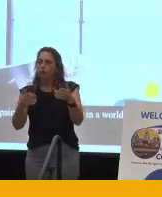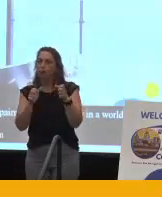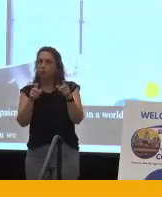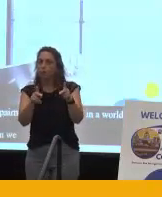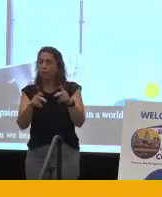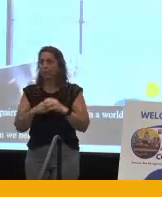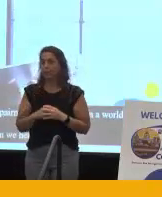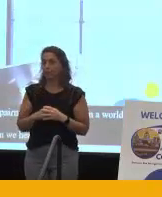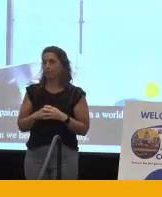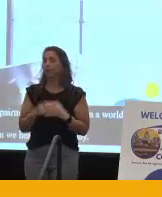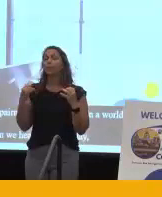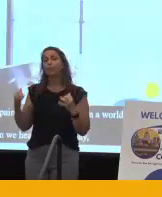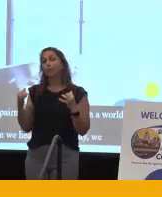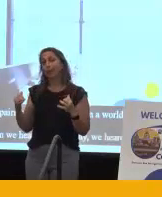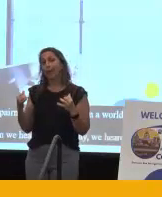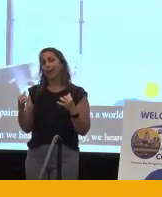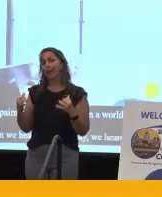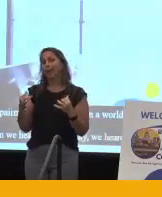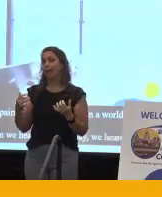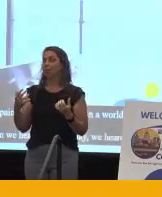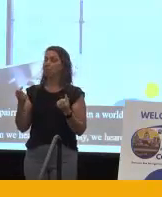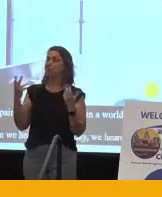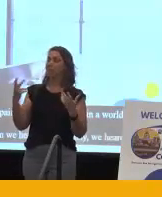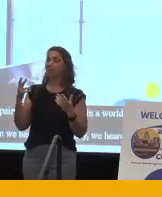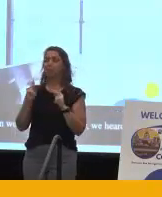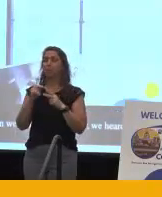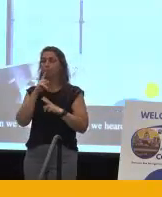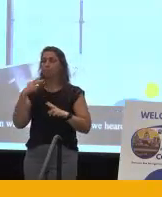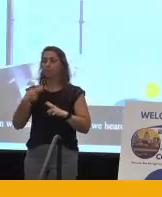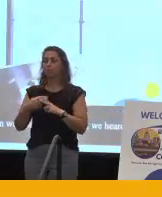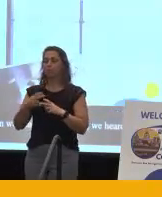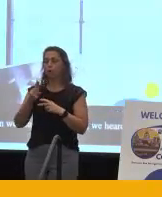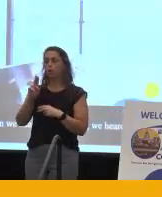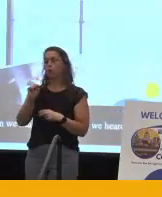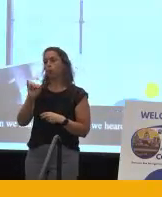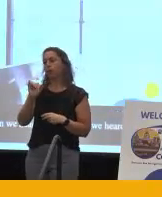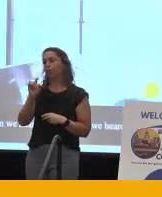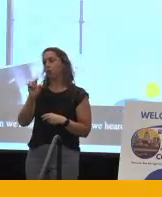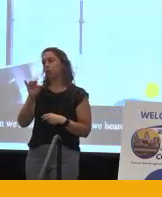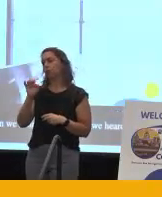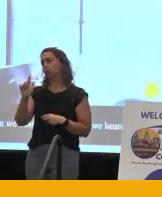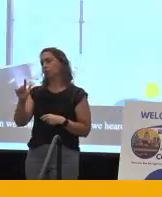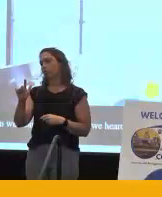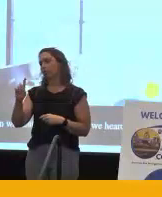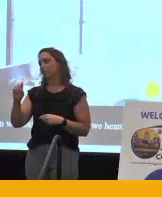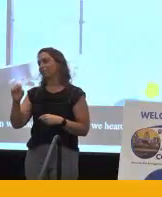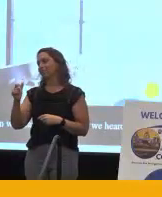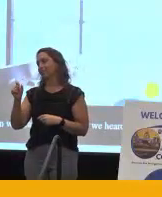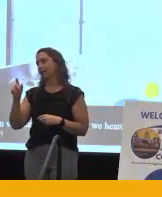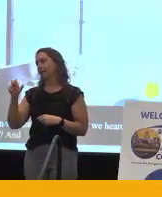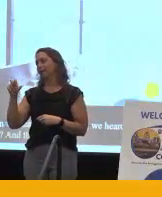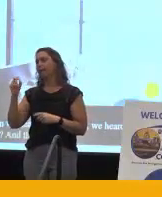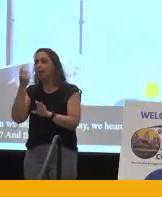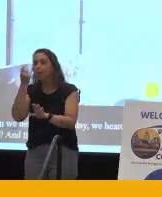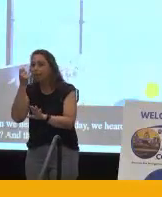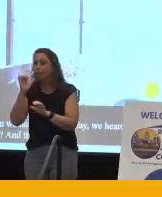presenters talking about universal design and what did that look like? And that could be a low cost or no cost, because if you're doing